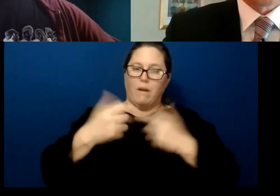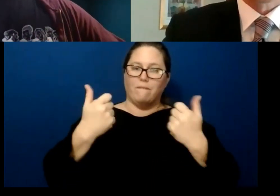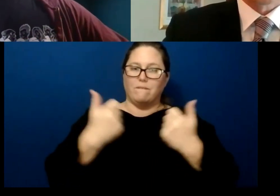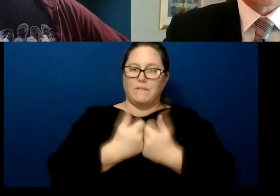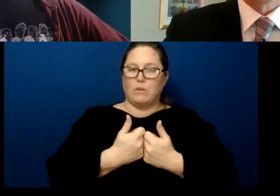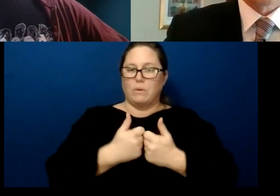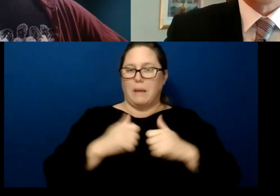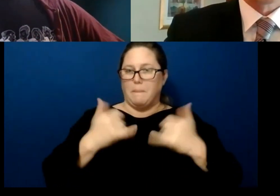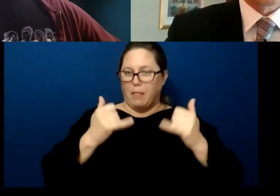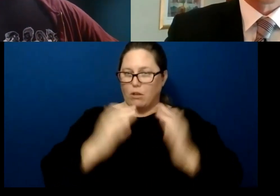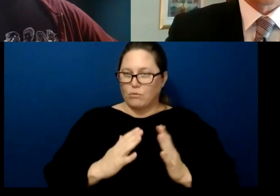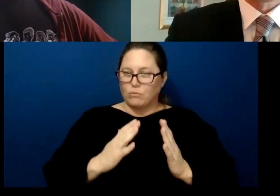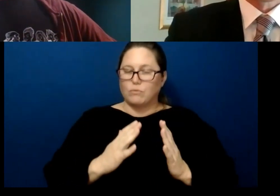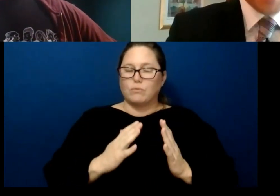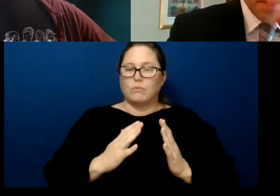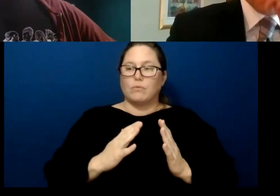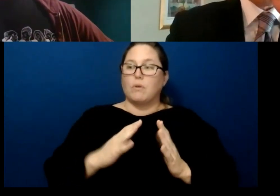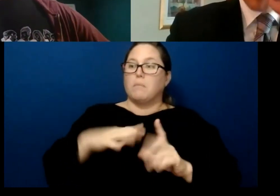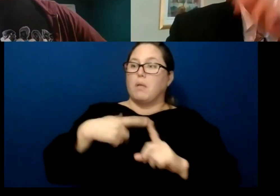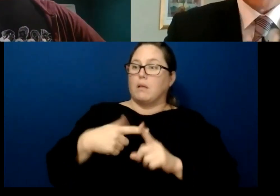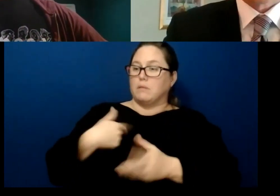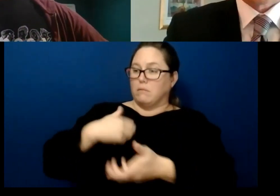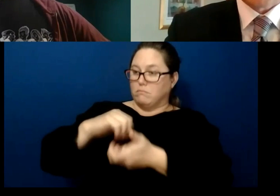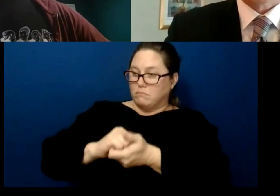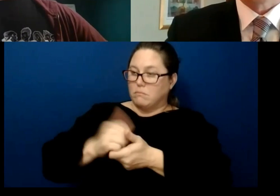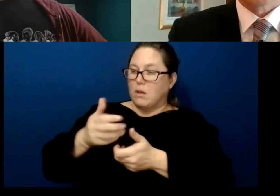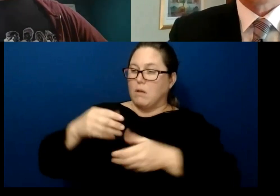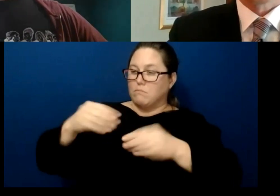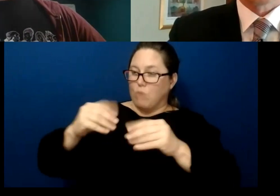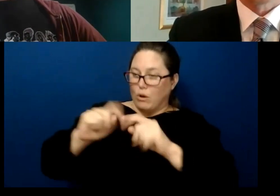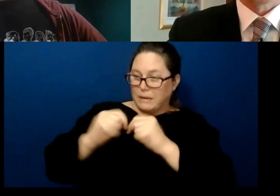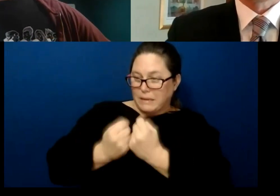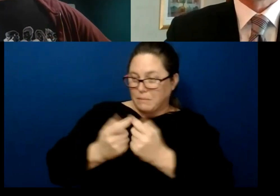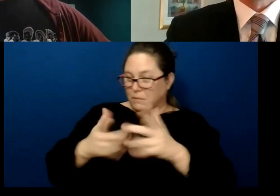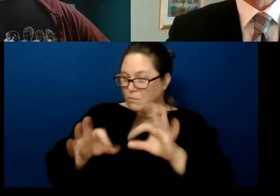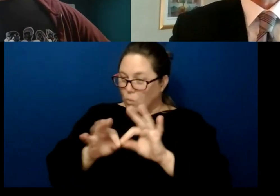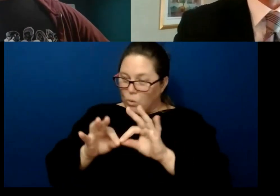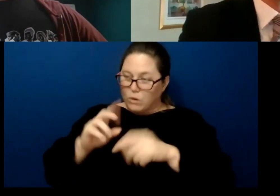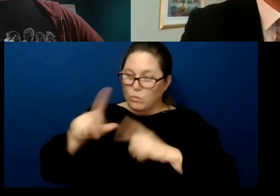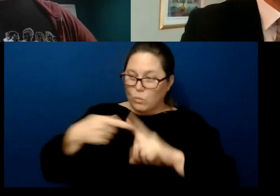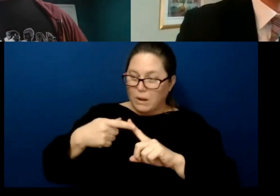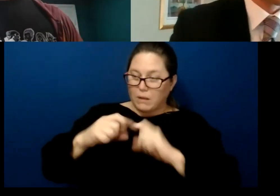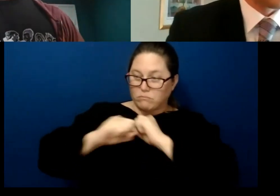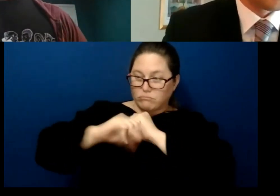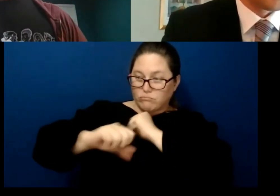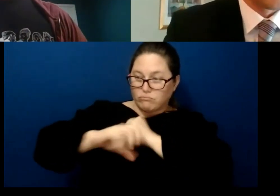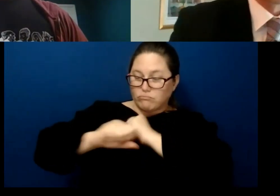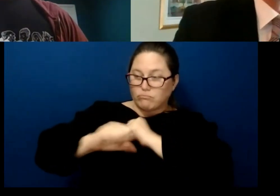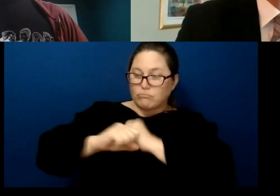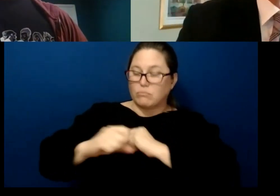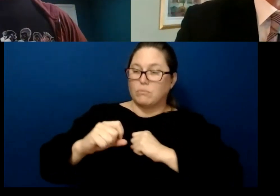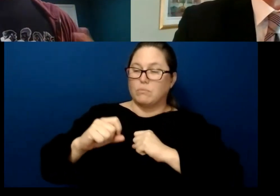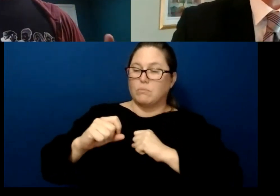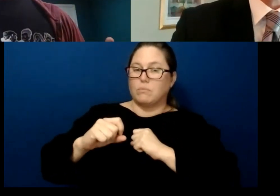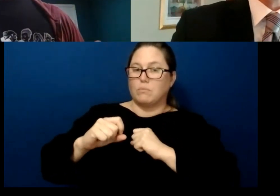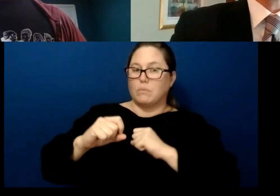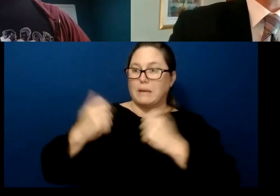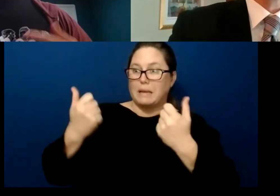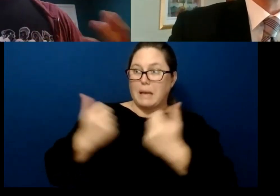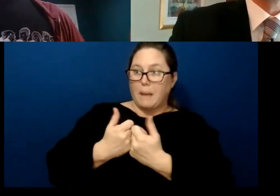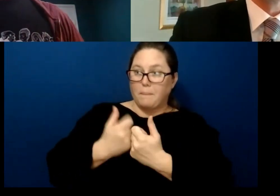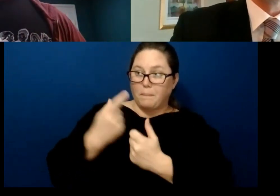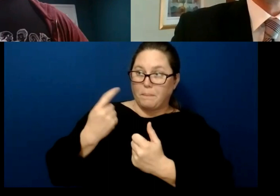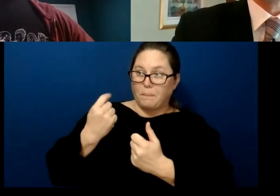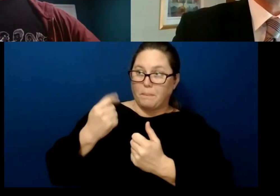I also then work with the marketing teams to make sure that when we're marketing our games, we're marketing them to the people that